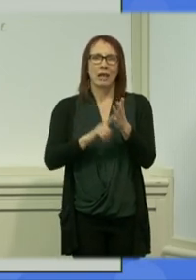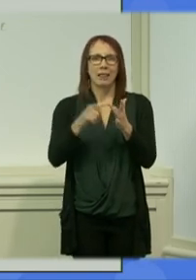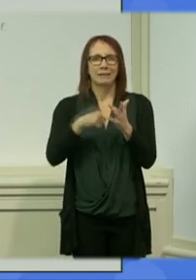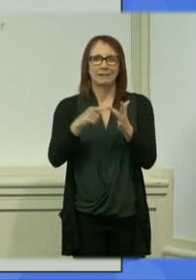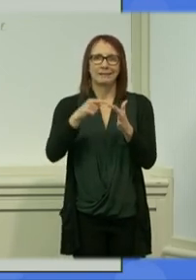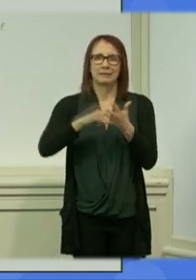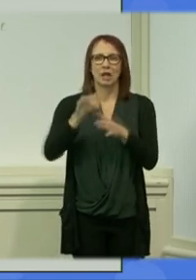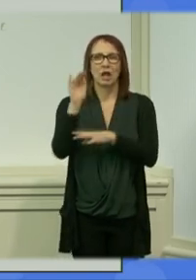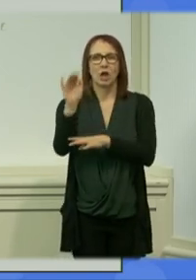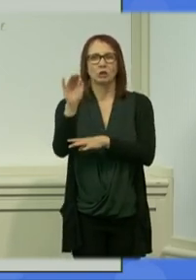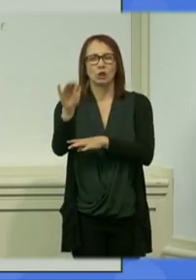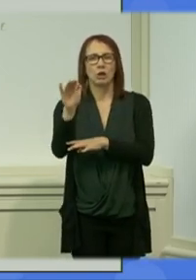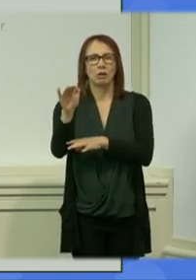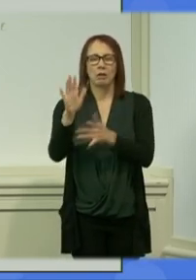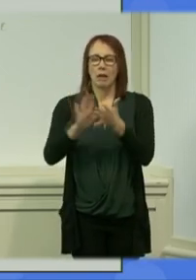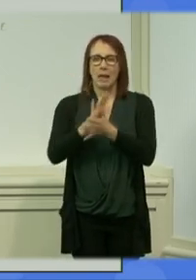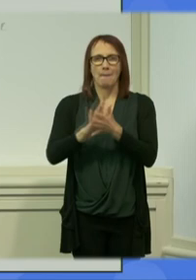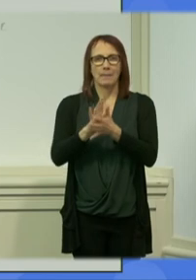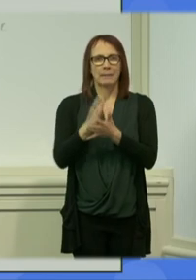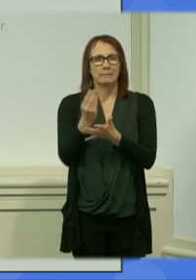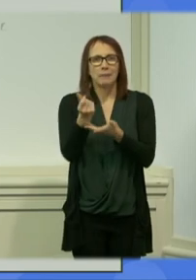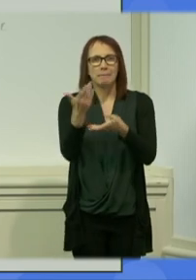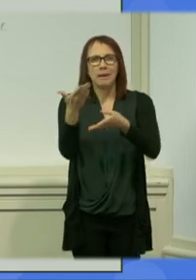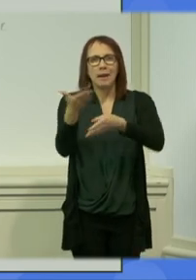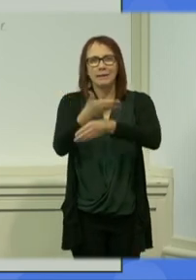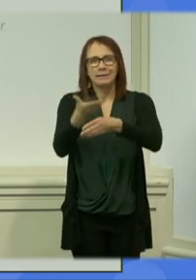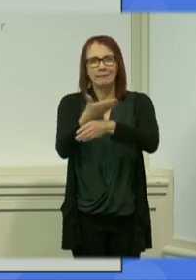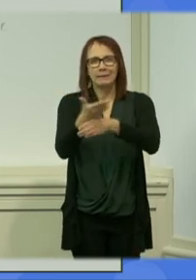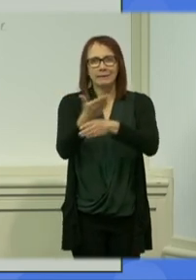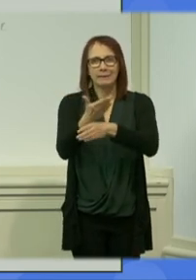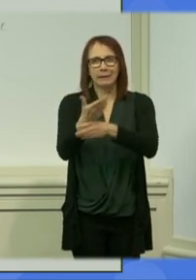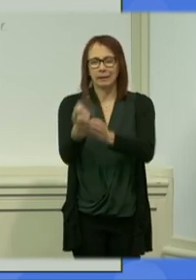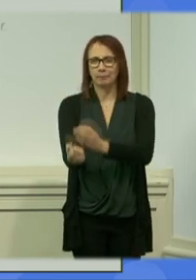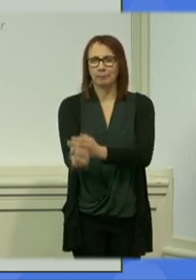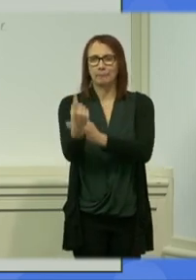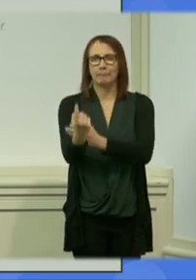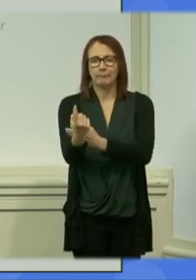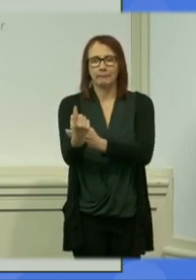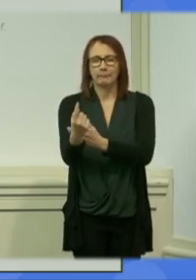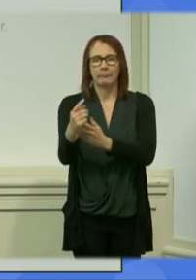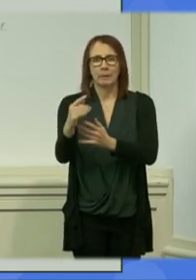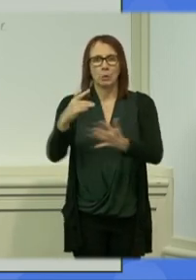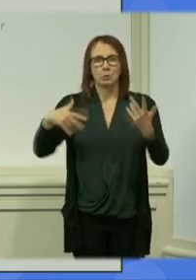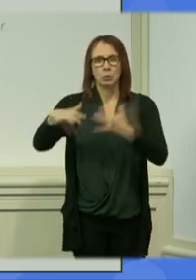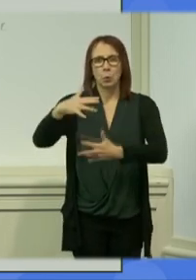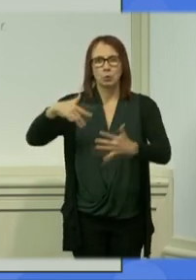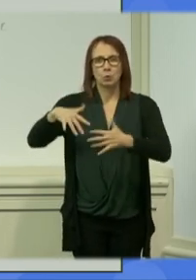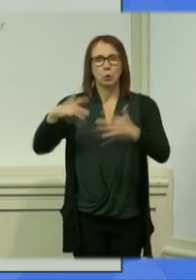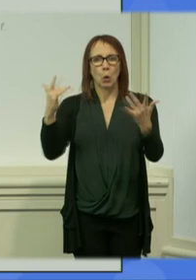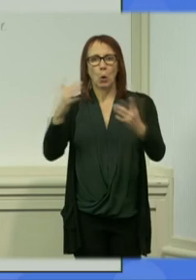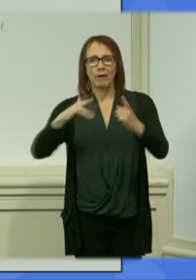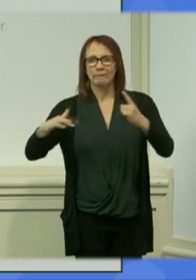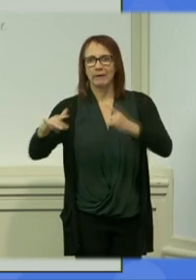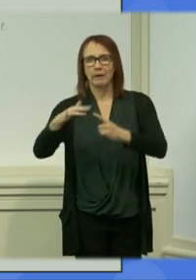externalities. And this is when certain activities give rise to social or environmental